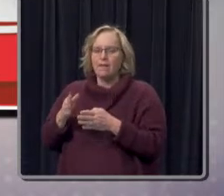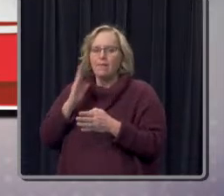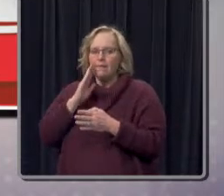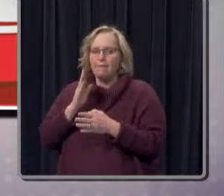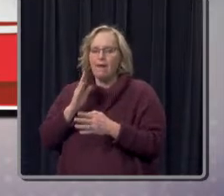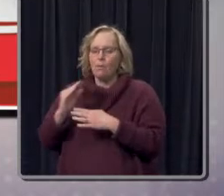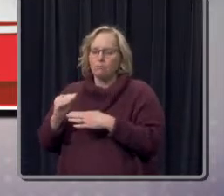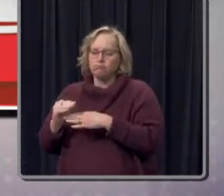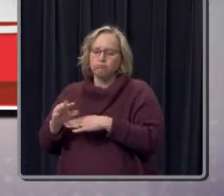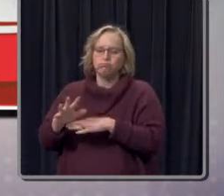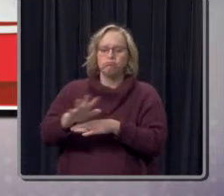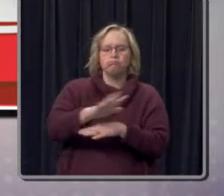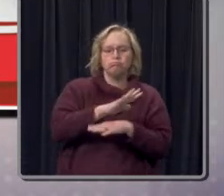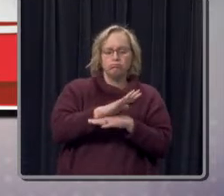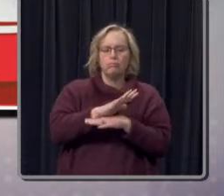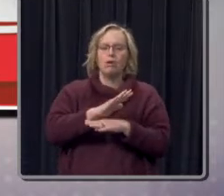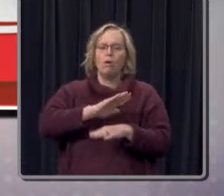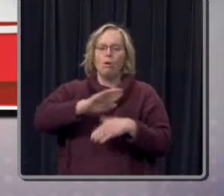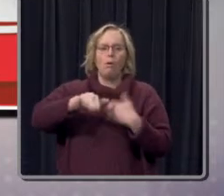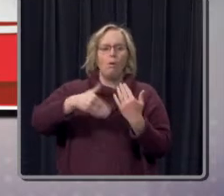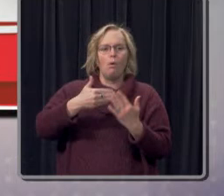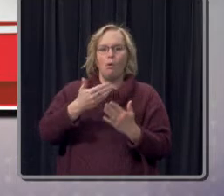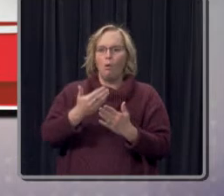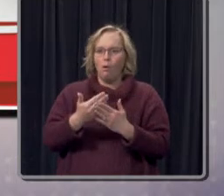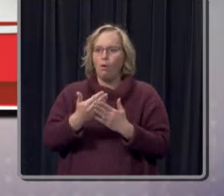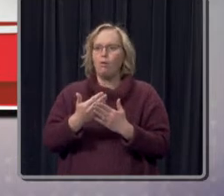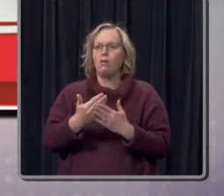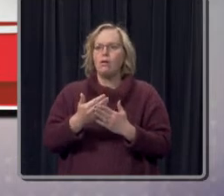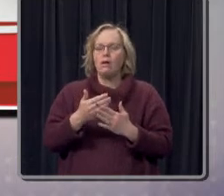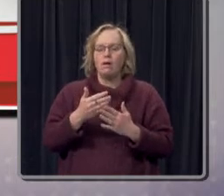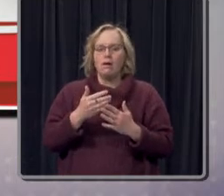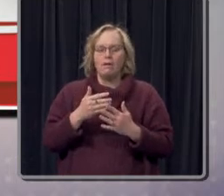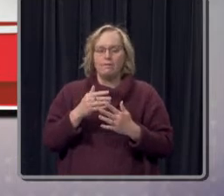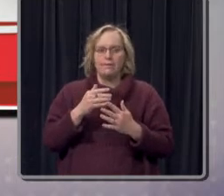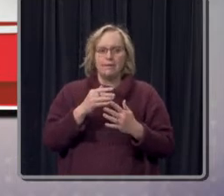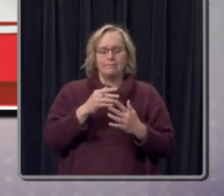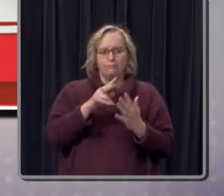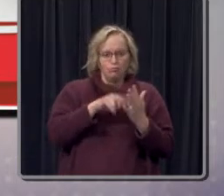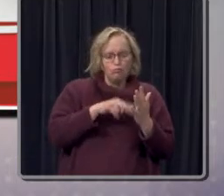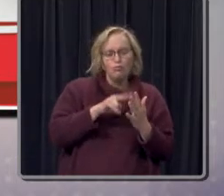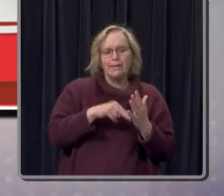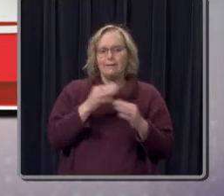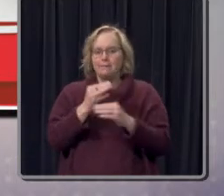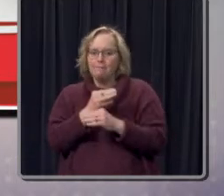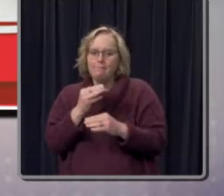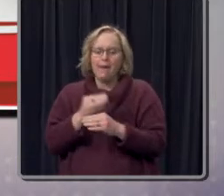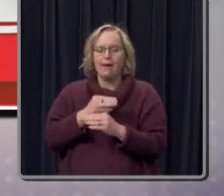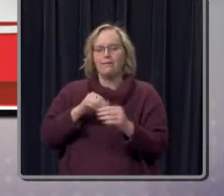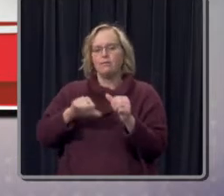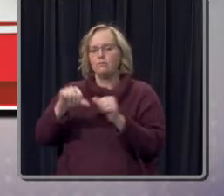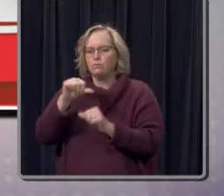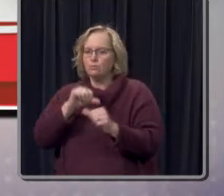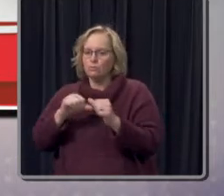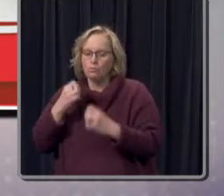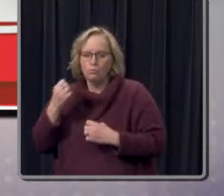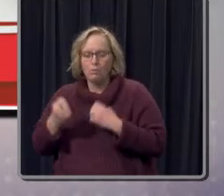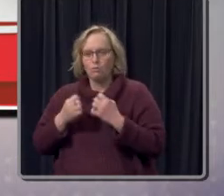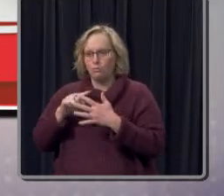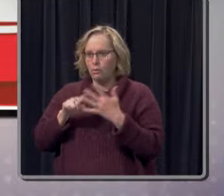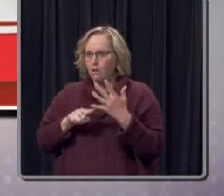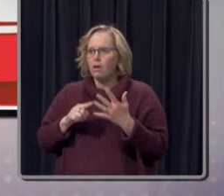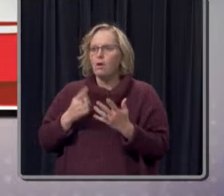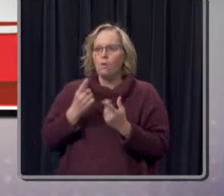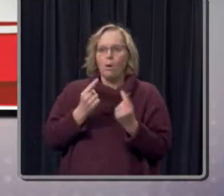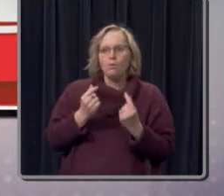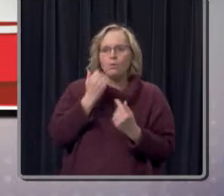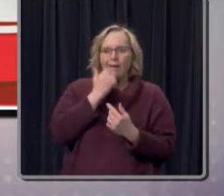social emotional learning. It starts in the classroom with our core instruction. It starts with what our teachers are doing every day with students, the good,